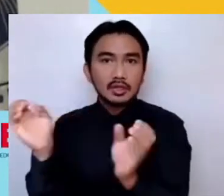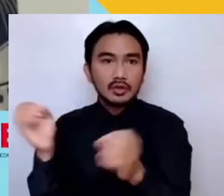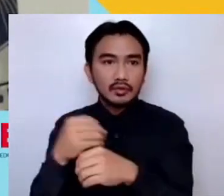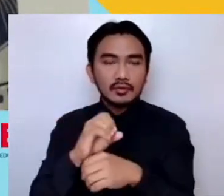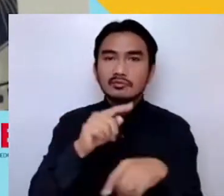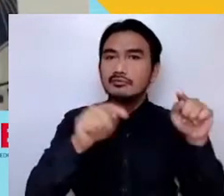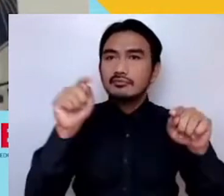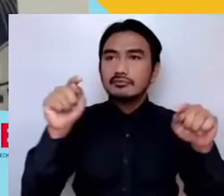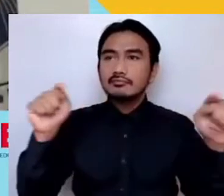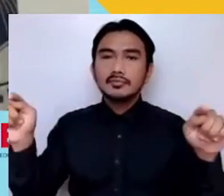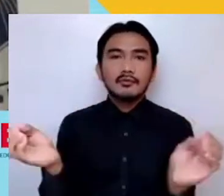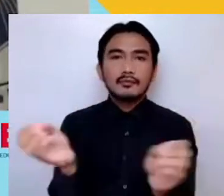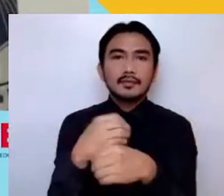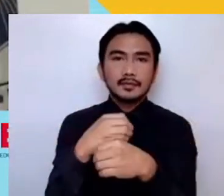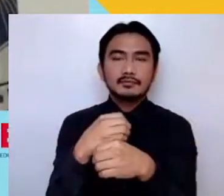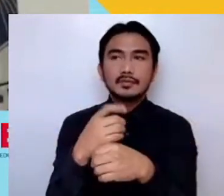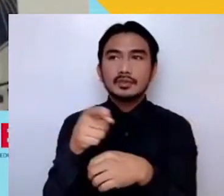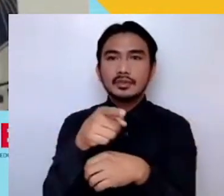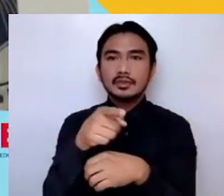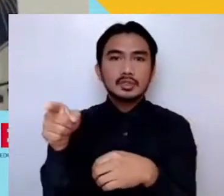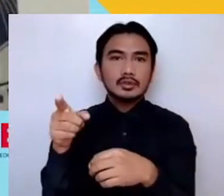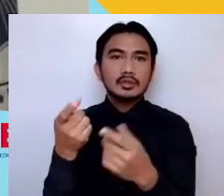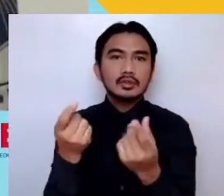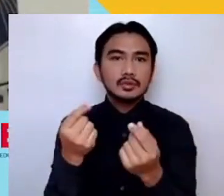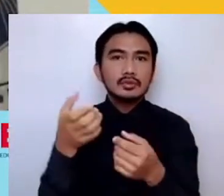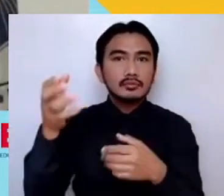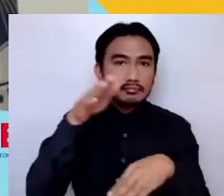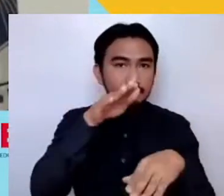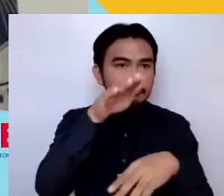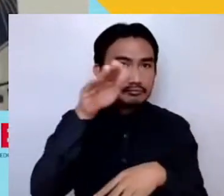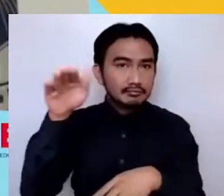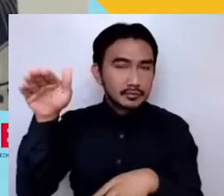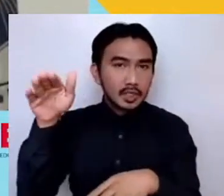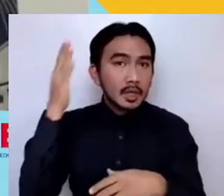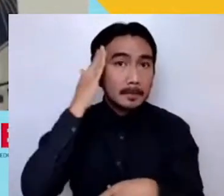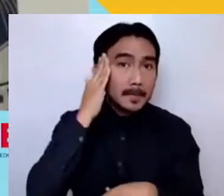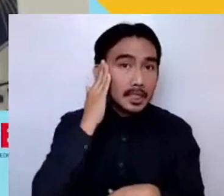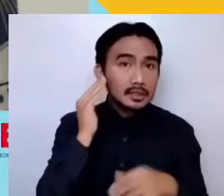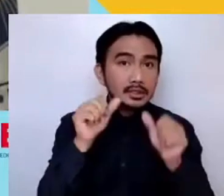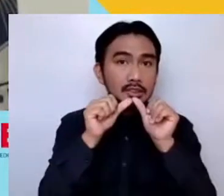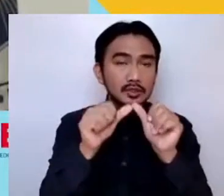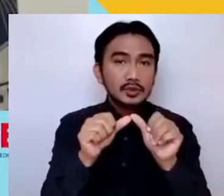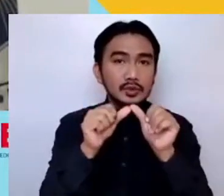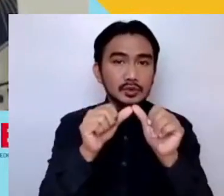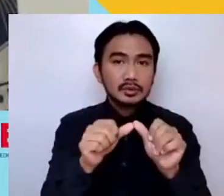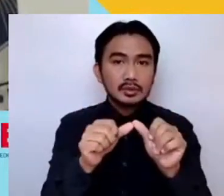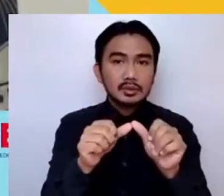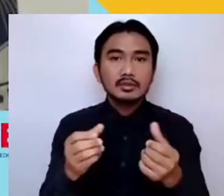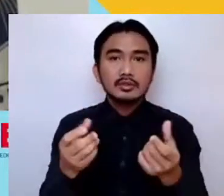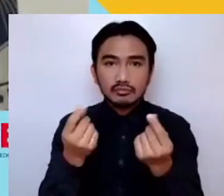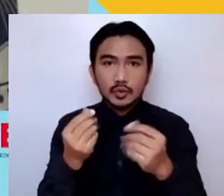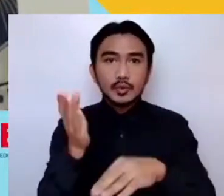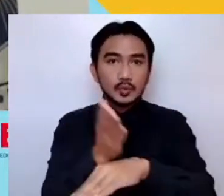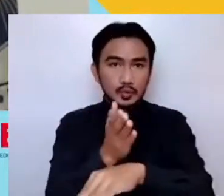office level, I'm calling upon all of you to please continue our mission to improve teacher